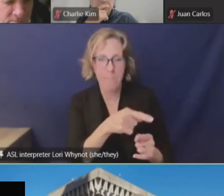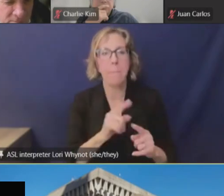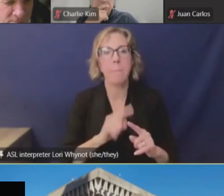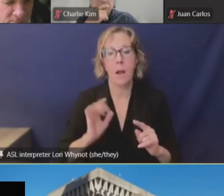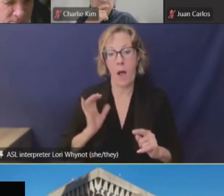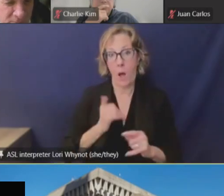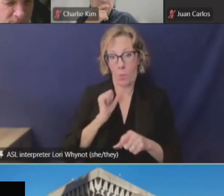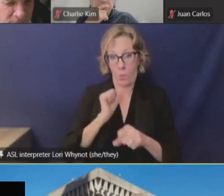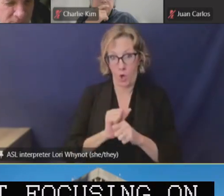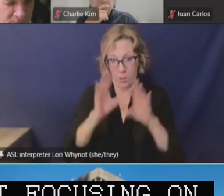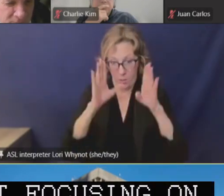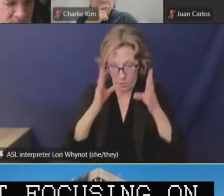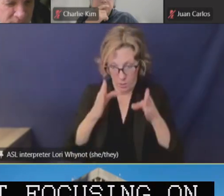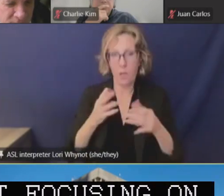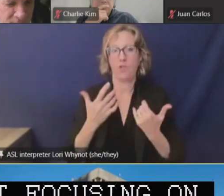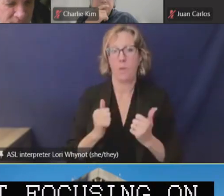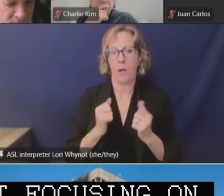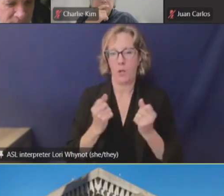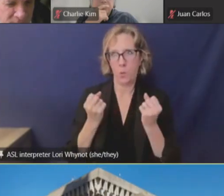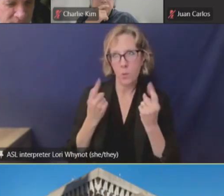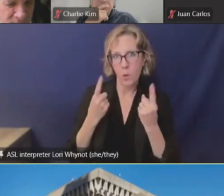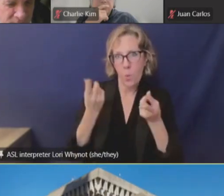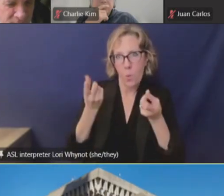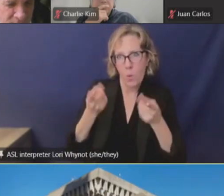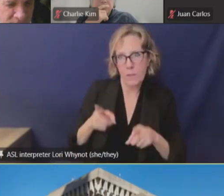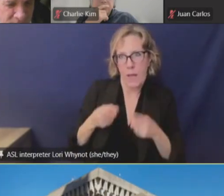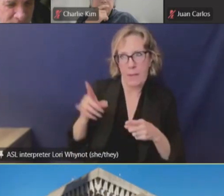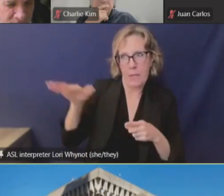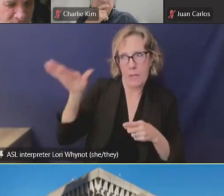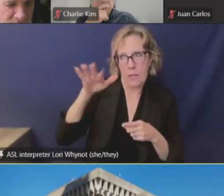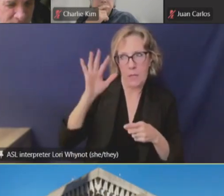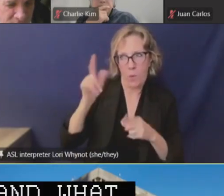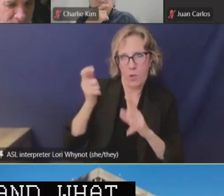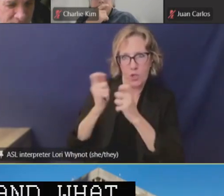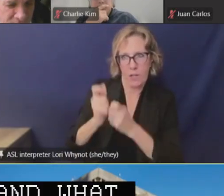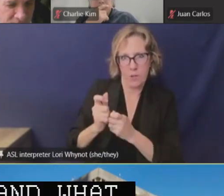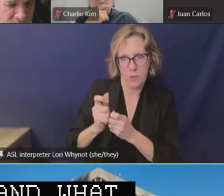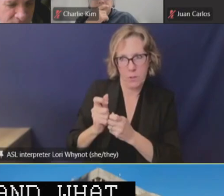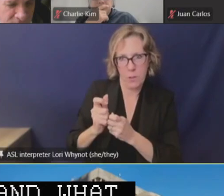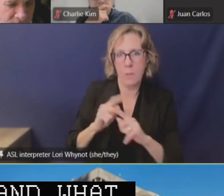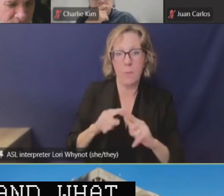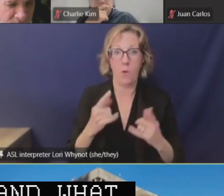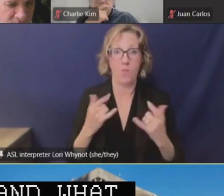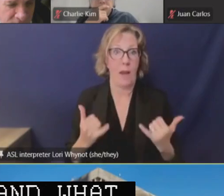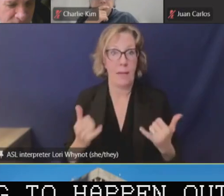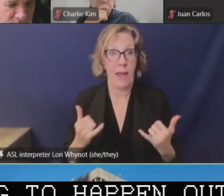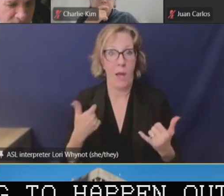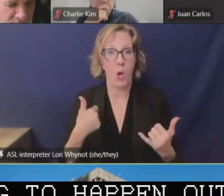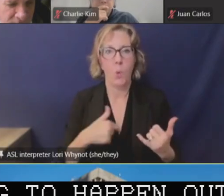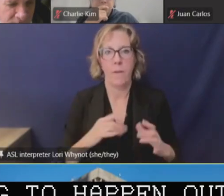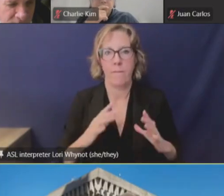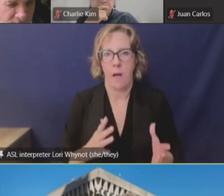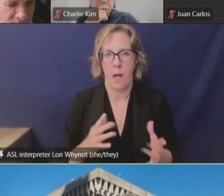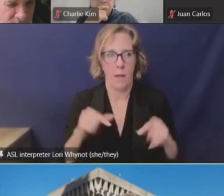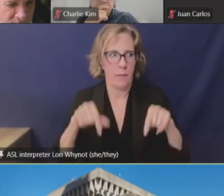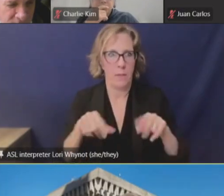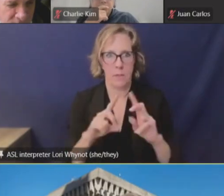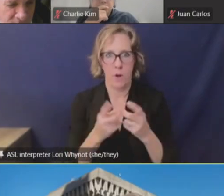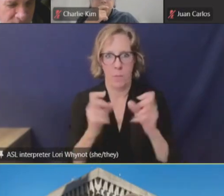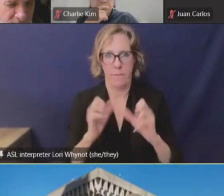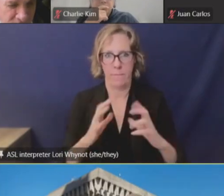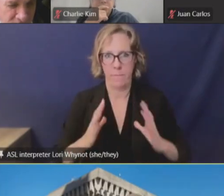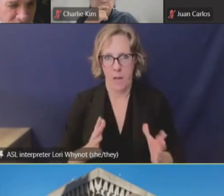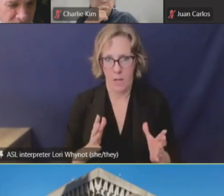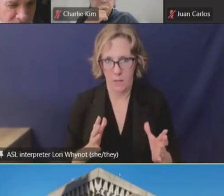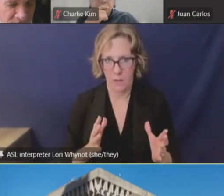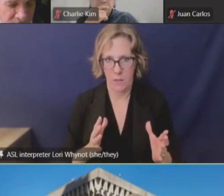understand what changes are going to happen out there. Right now, we're fine, like I said, as a department. We don't